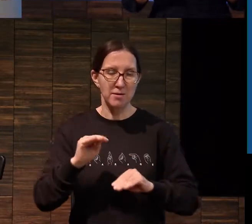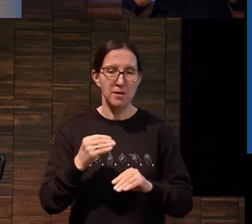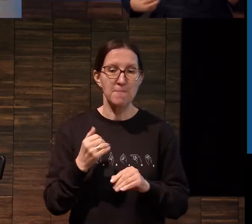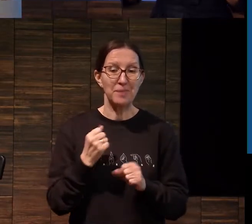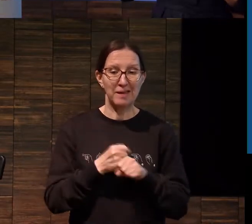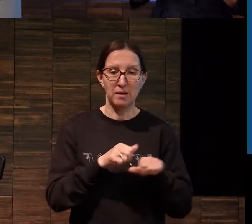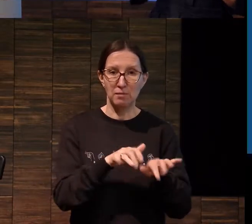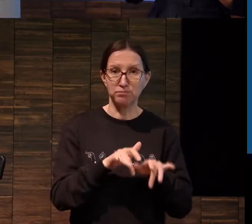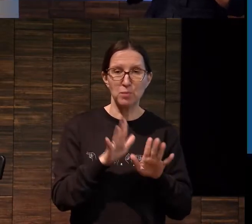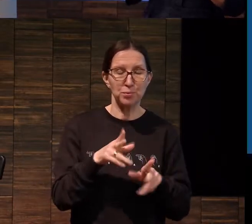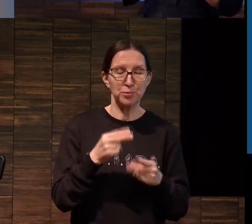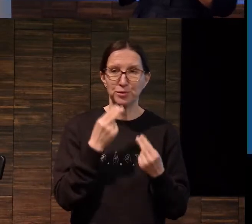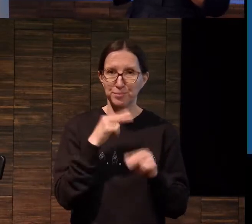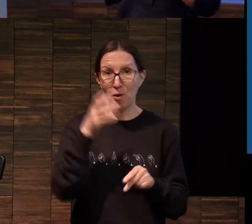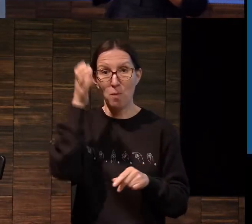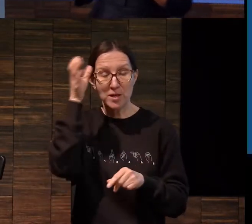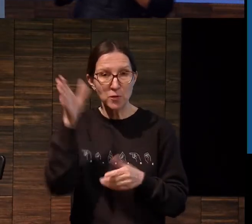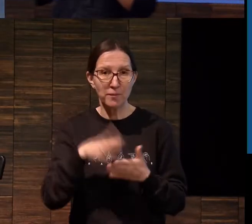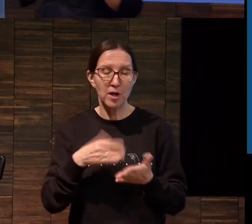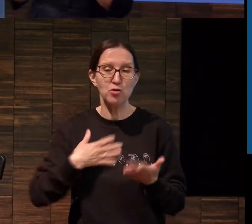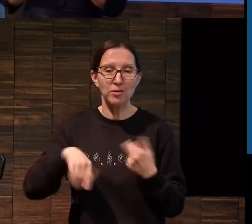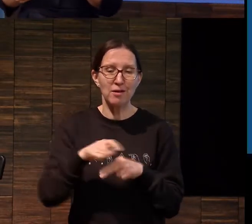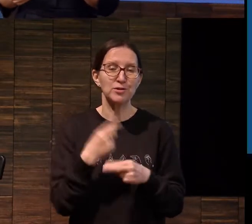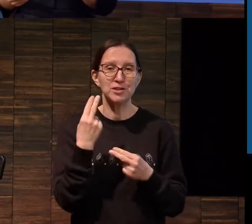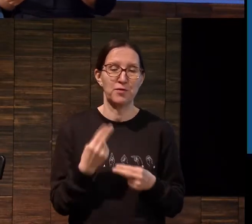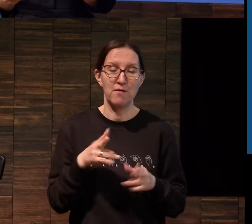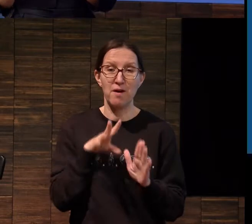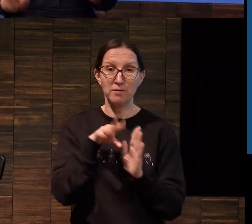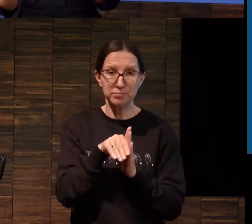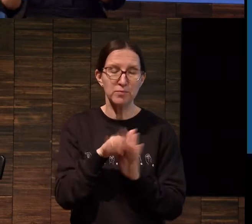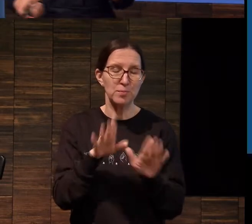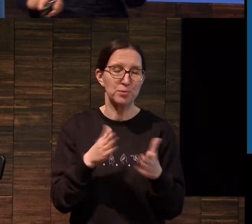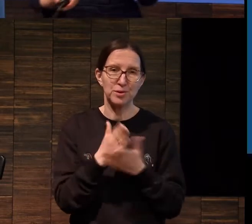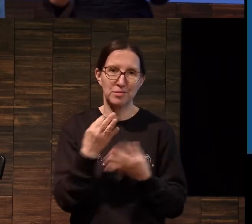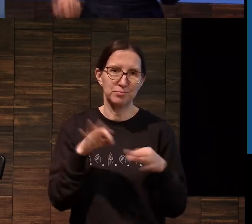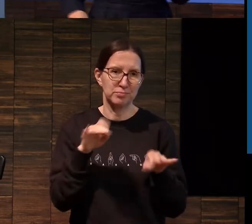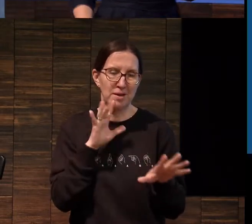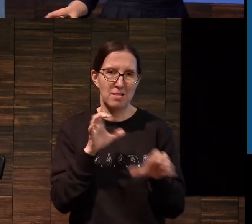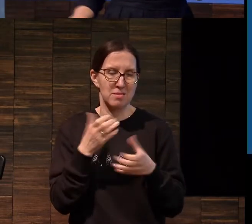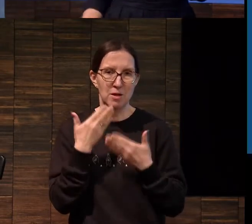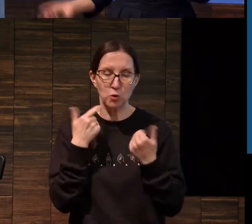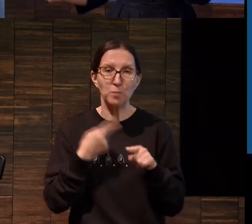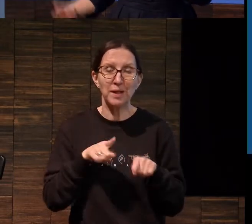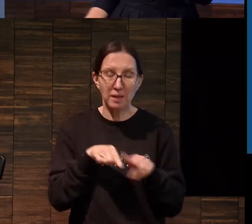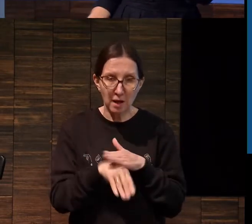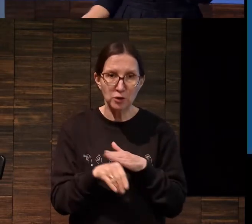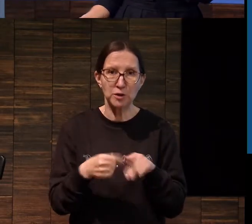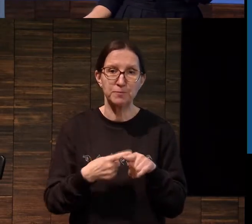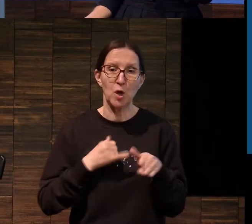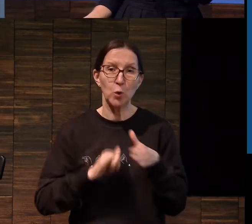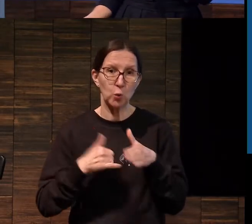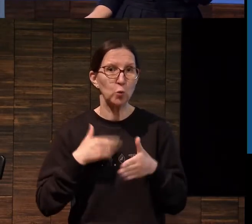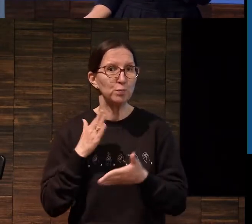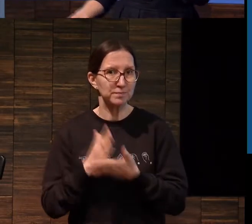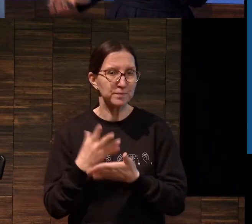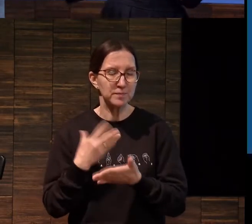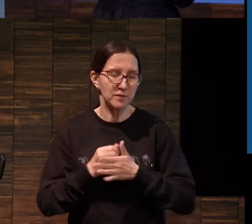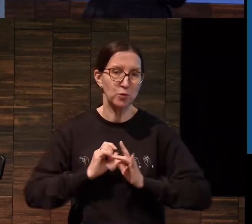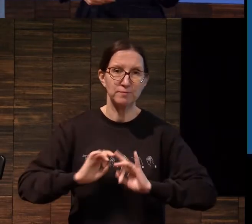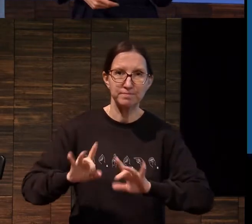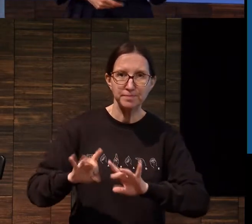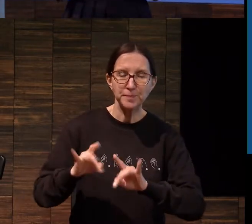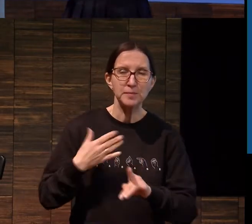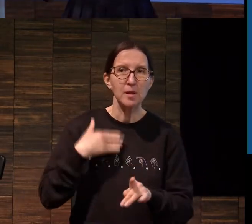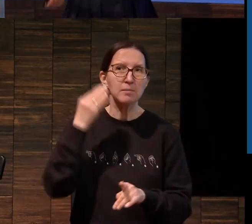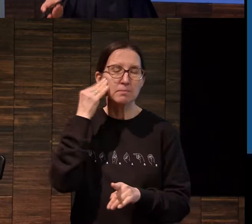to educate people. And if our designers and developers are educated enough, our digital environment will be more accessible.